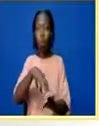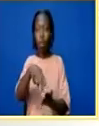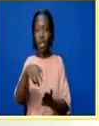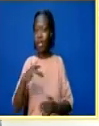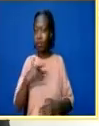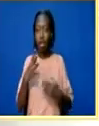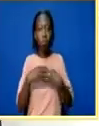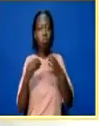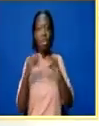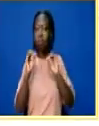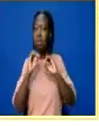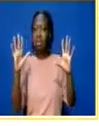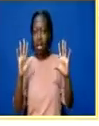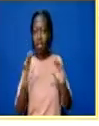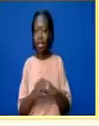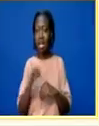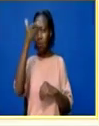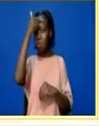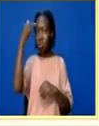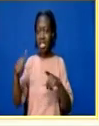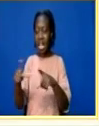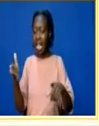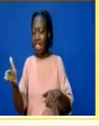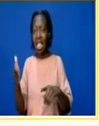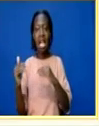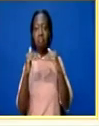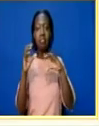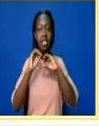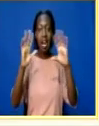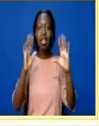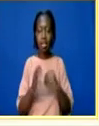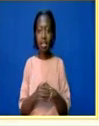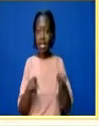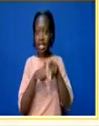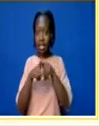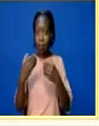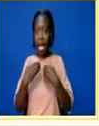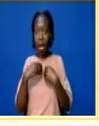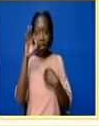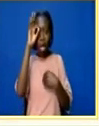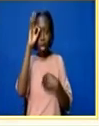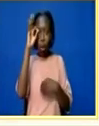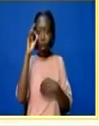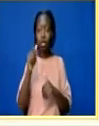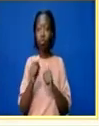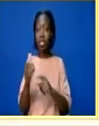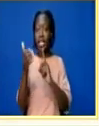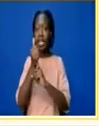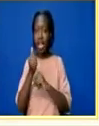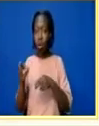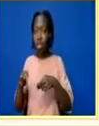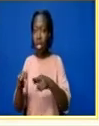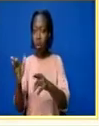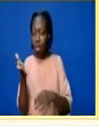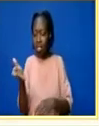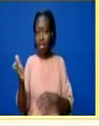Yes. Then we have another one. We have the potholes. Yes. The potholes that you find on the road. What do you think caused